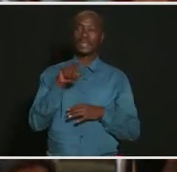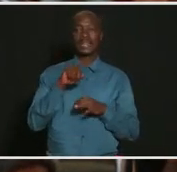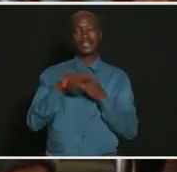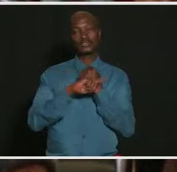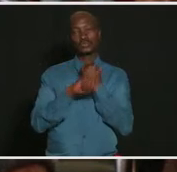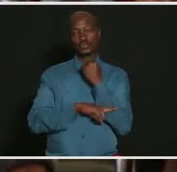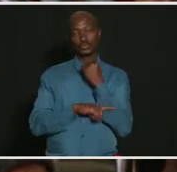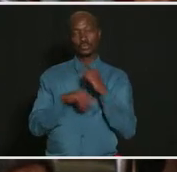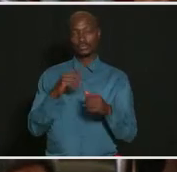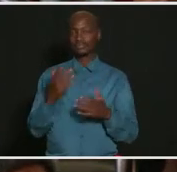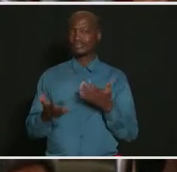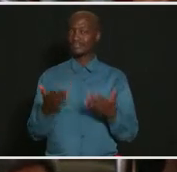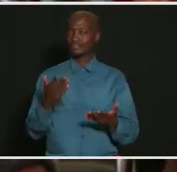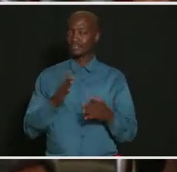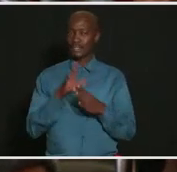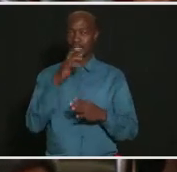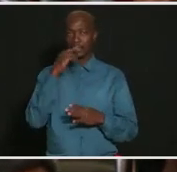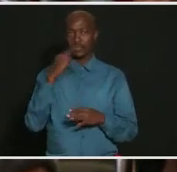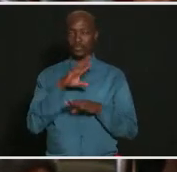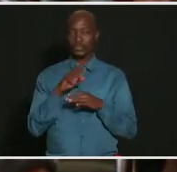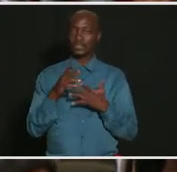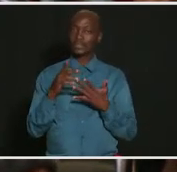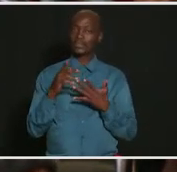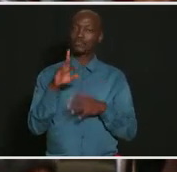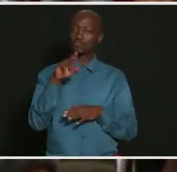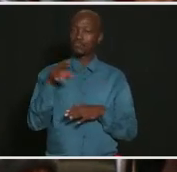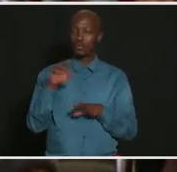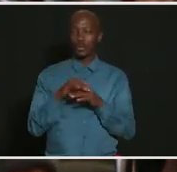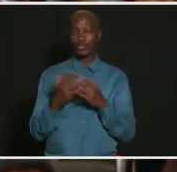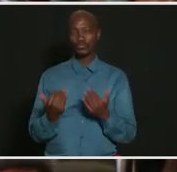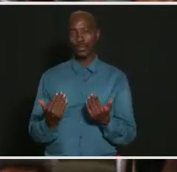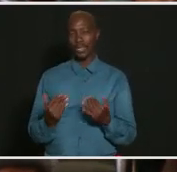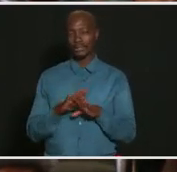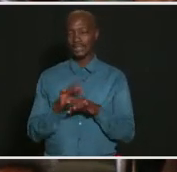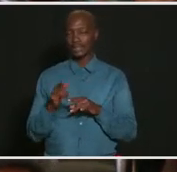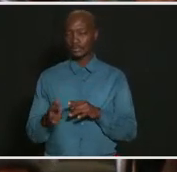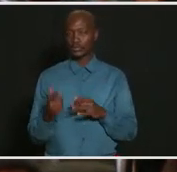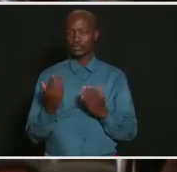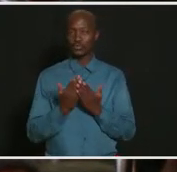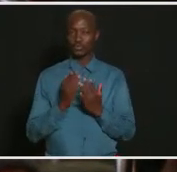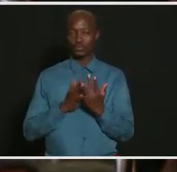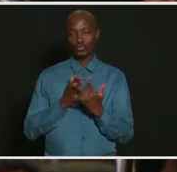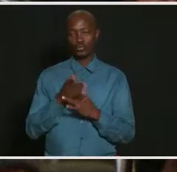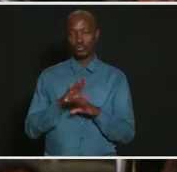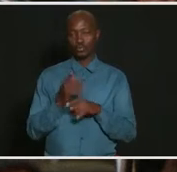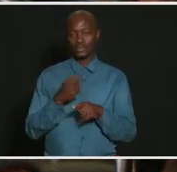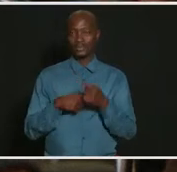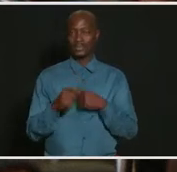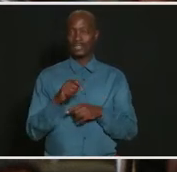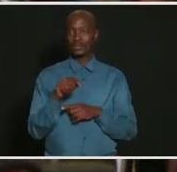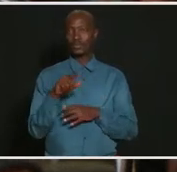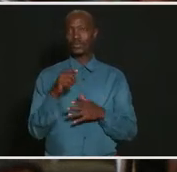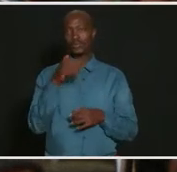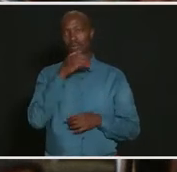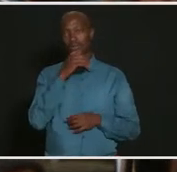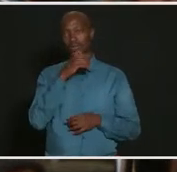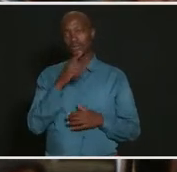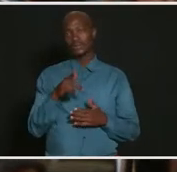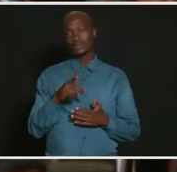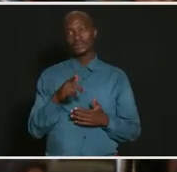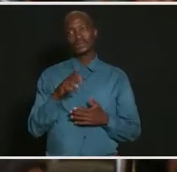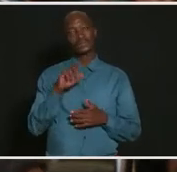is it really correct to expect schools to fundraise through the sale of alcohol